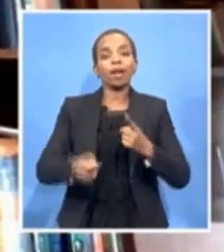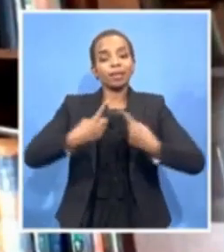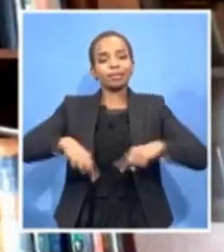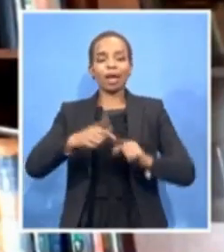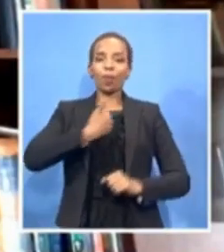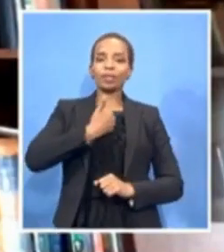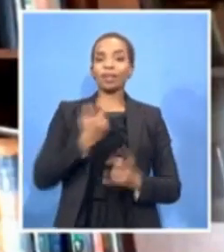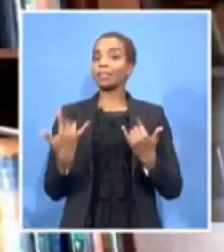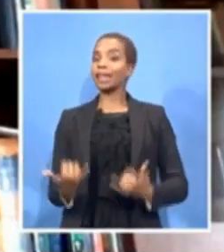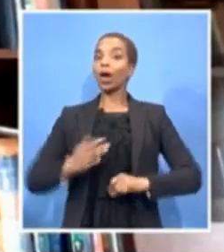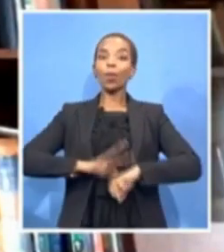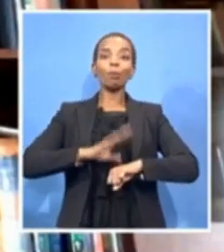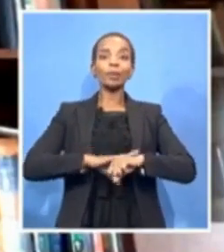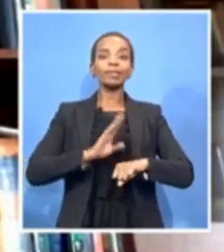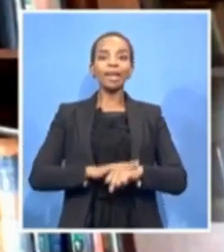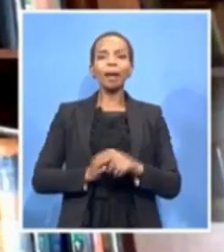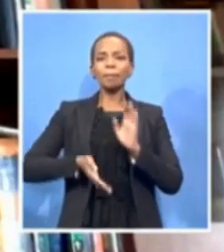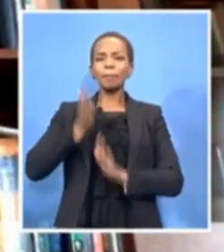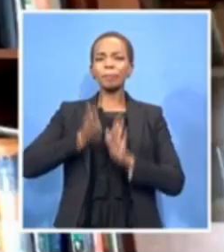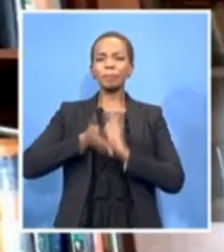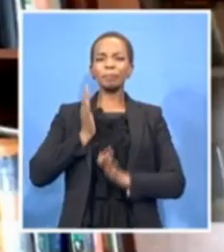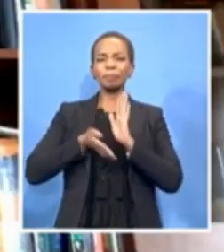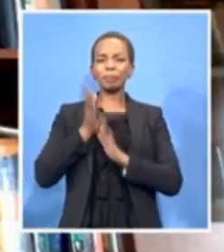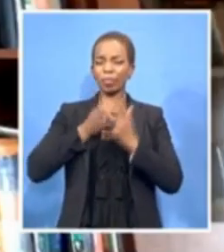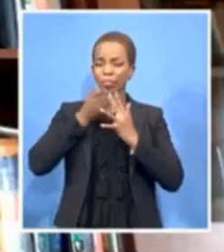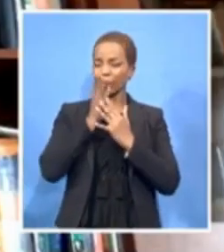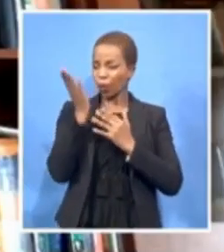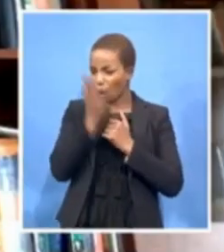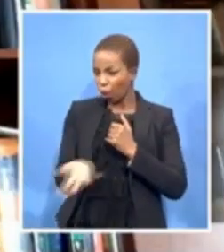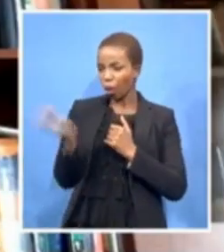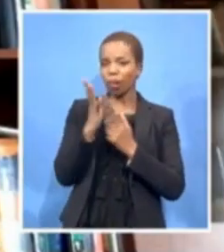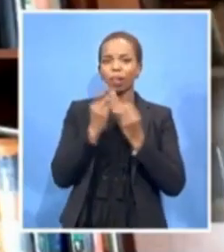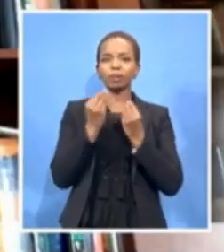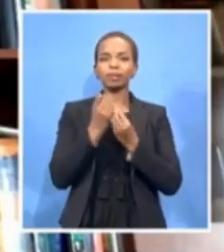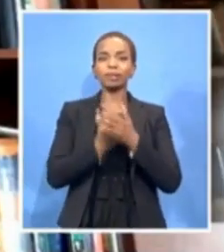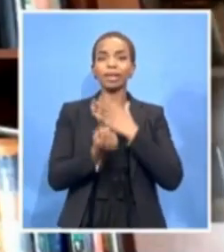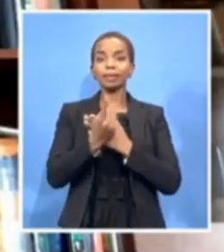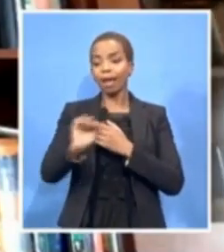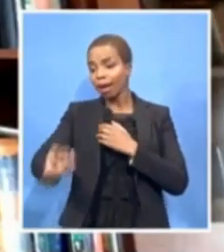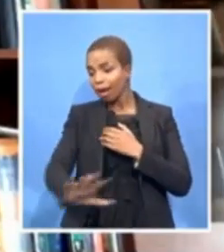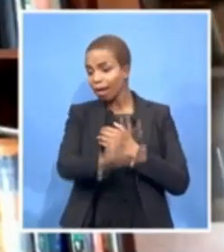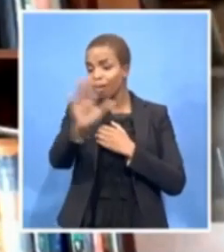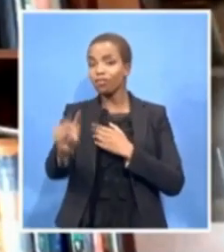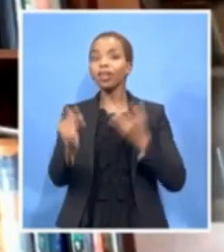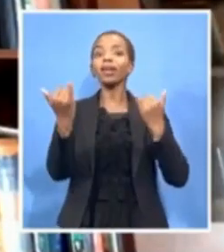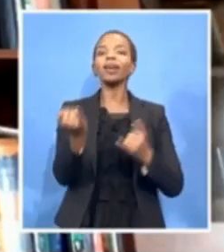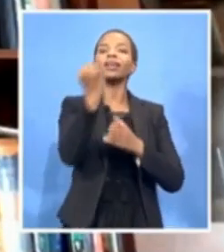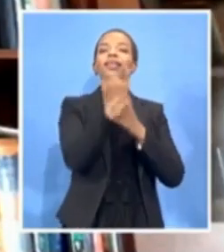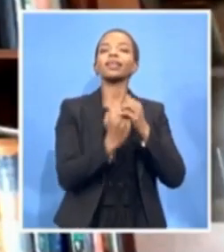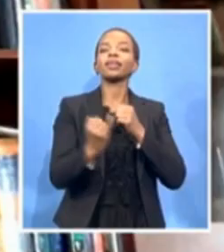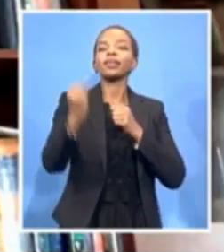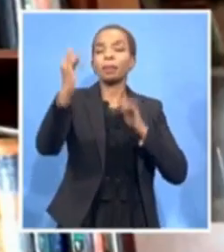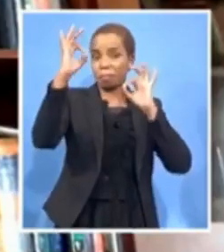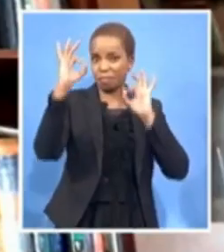phases. Africa has seen independence. Africa has seen